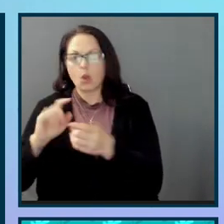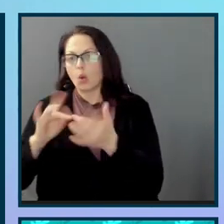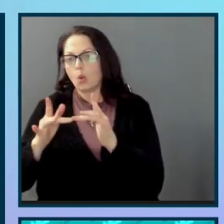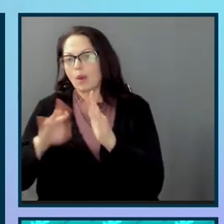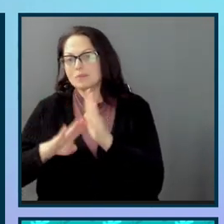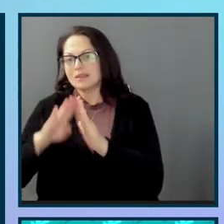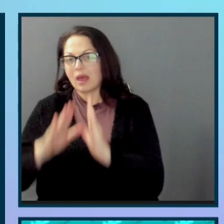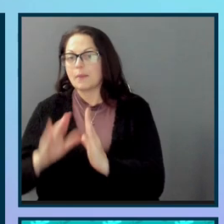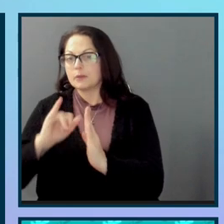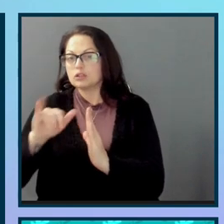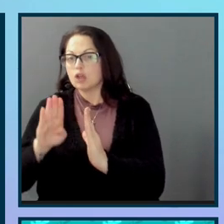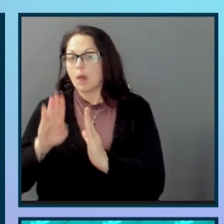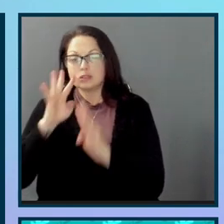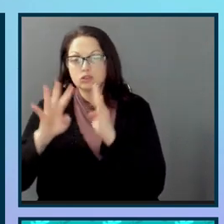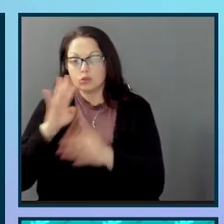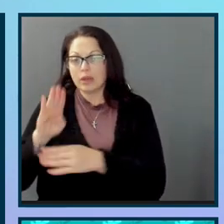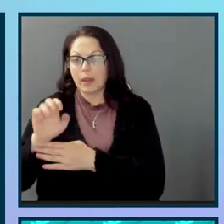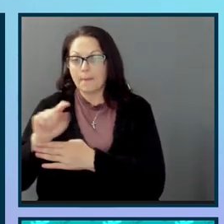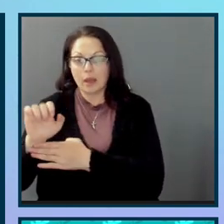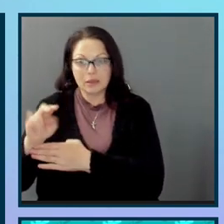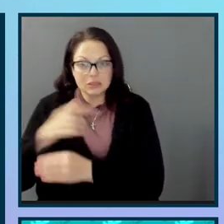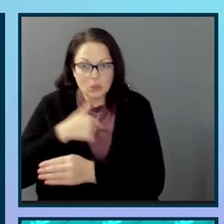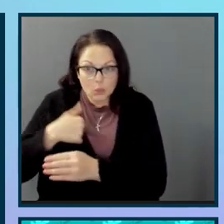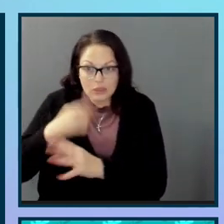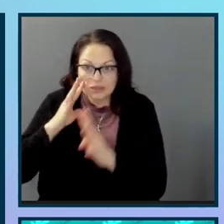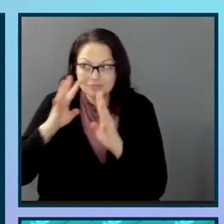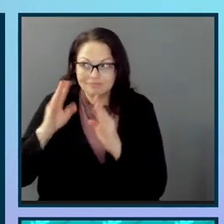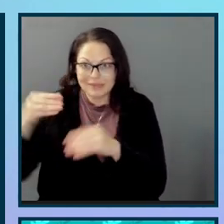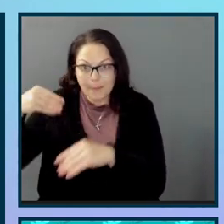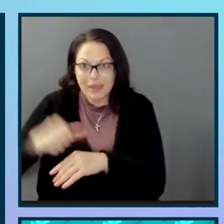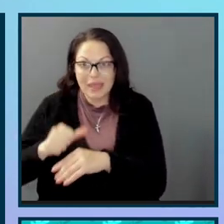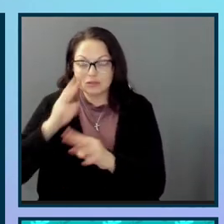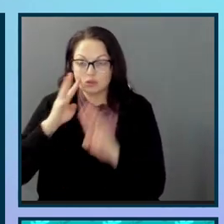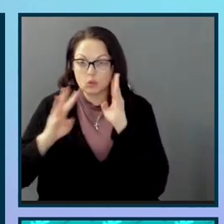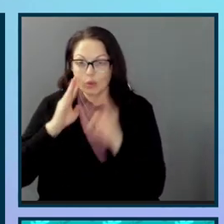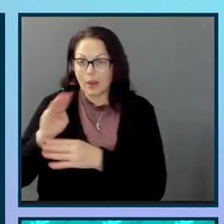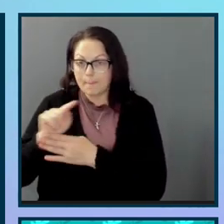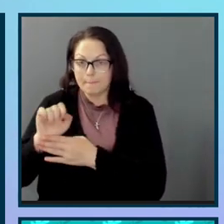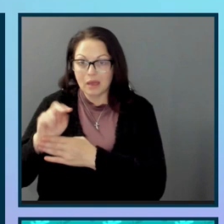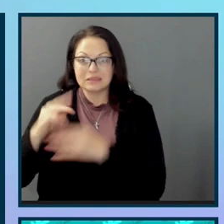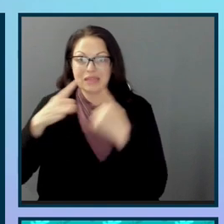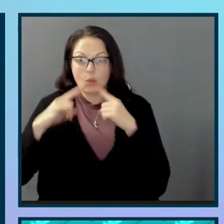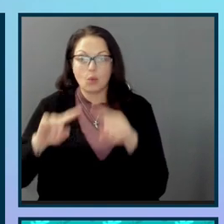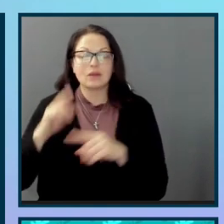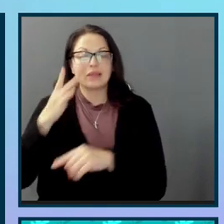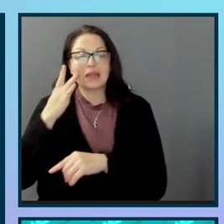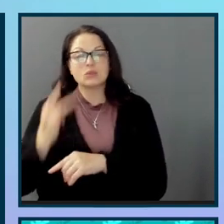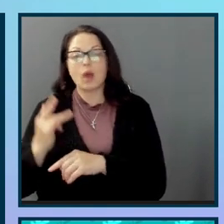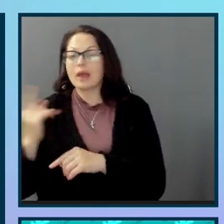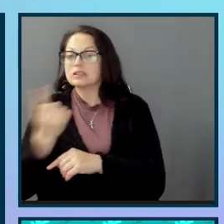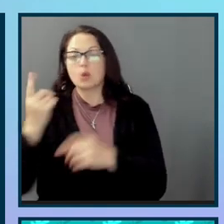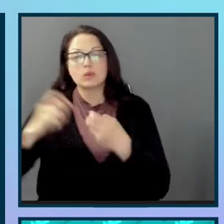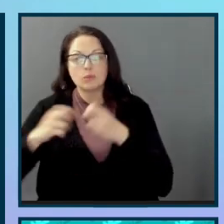and creating buttons, we do get paid to create buttons that work. That is why there's always an outcry when articles